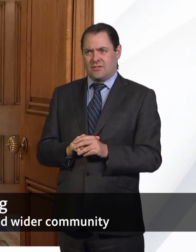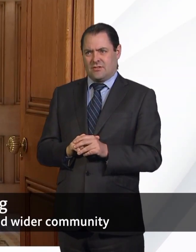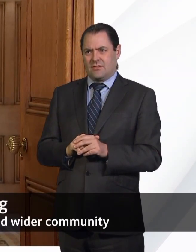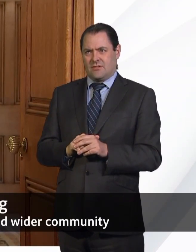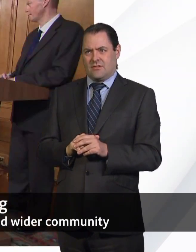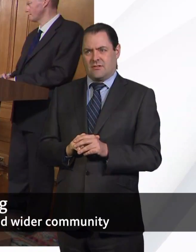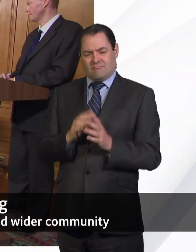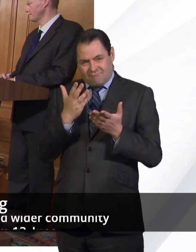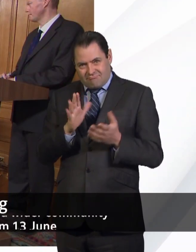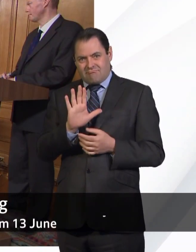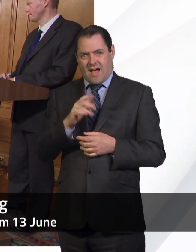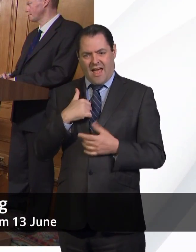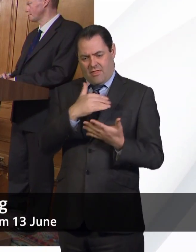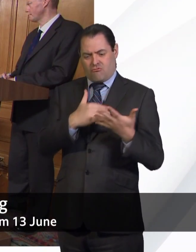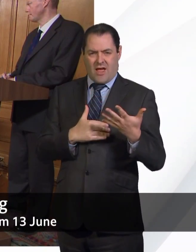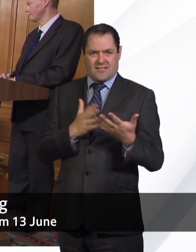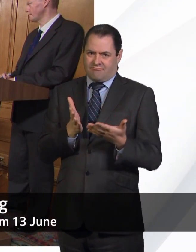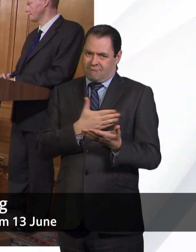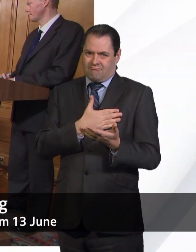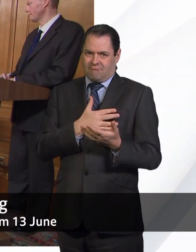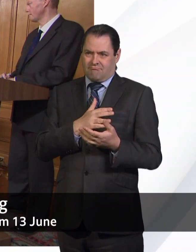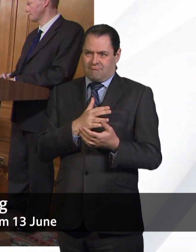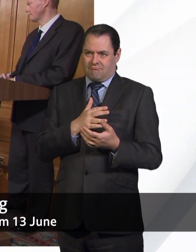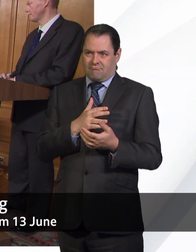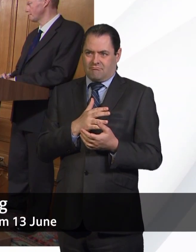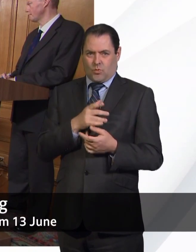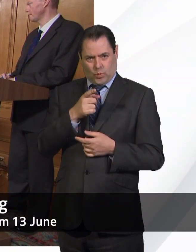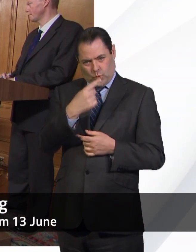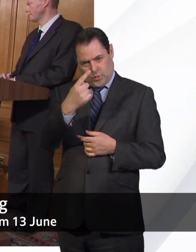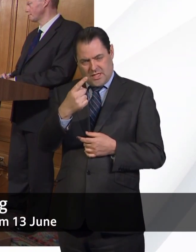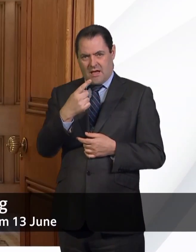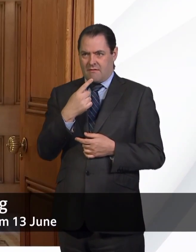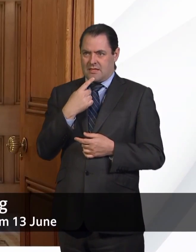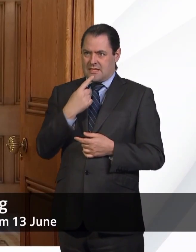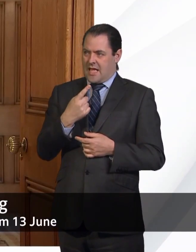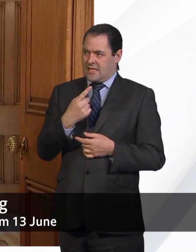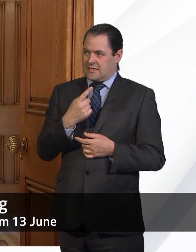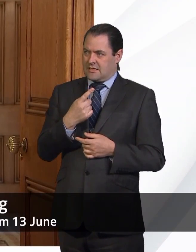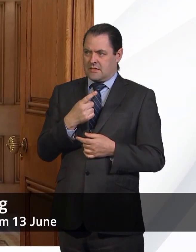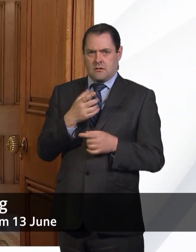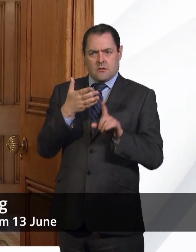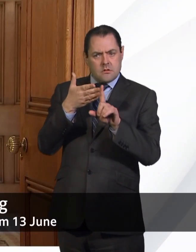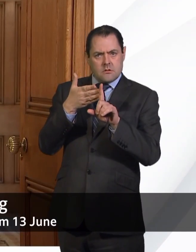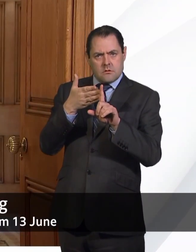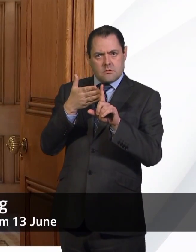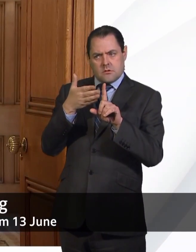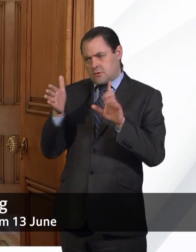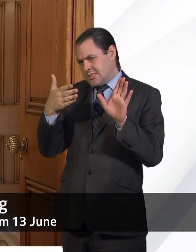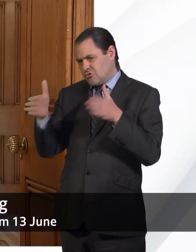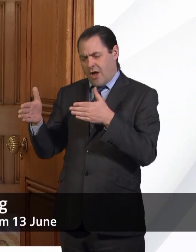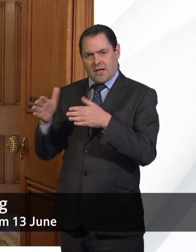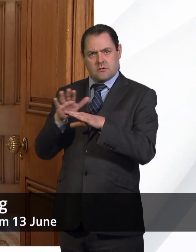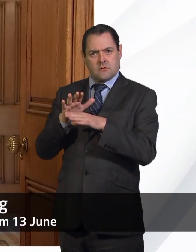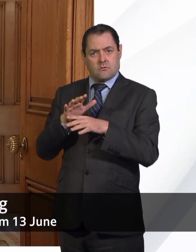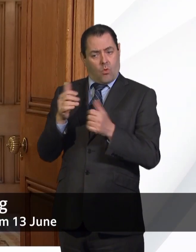may respectfully say, I think that the rest of it is, you yourself argue that it's a distraction. Well, insofar as that is